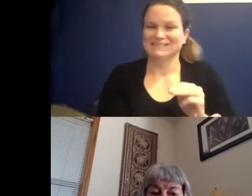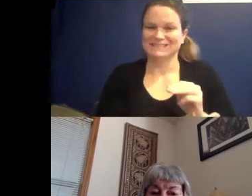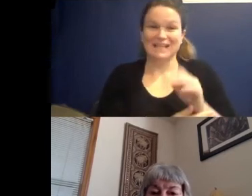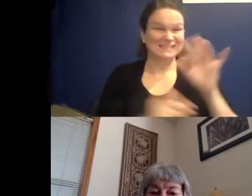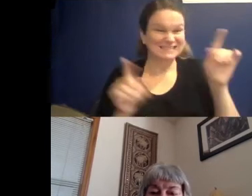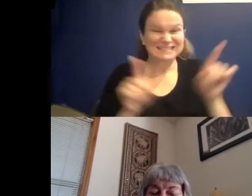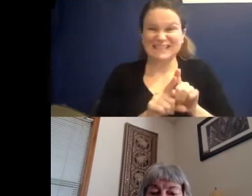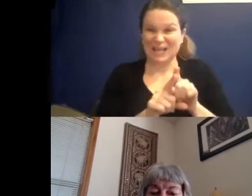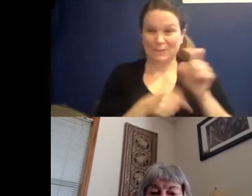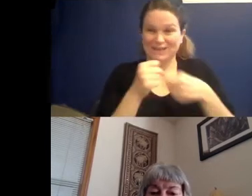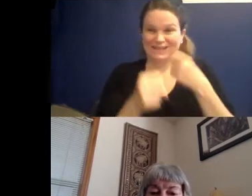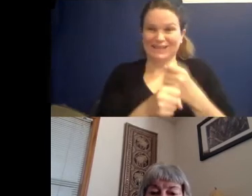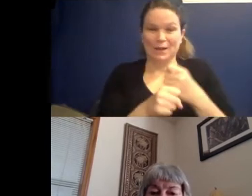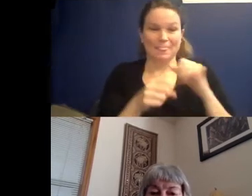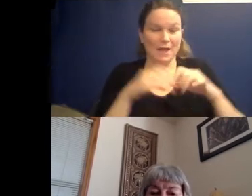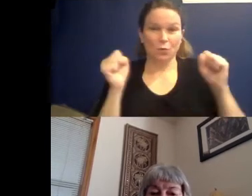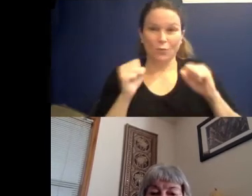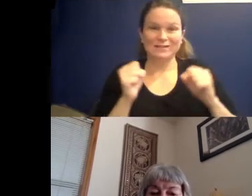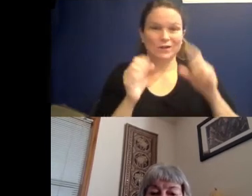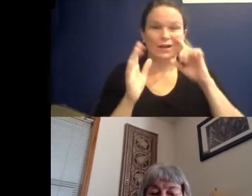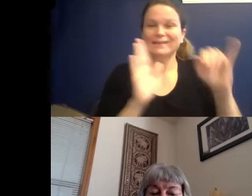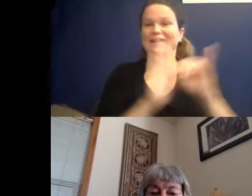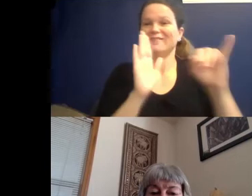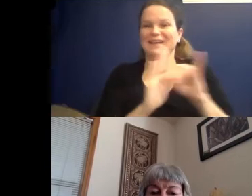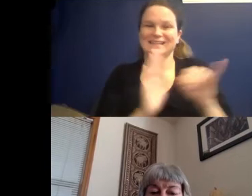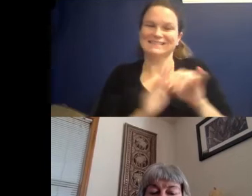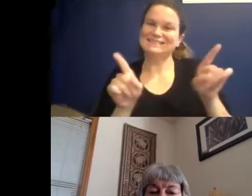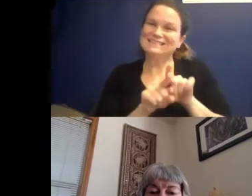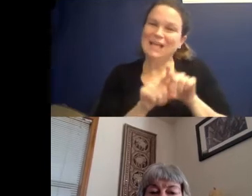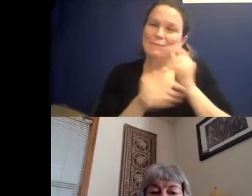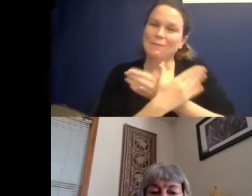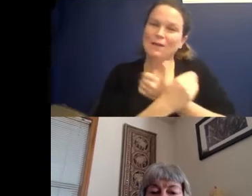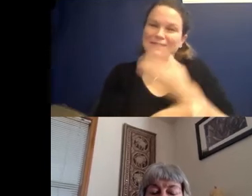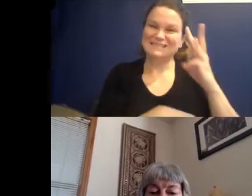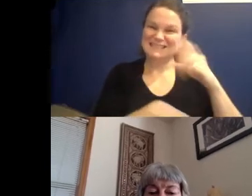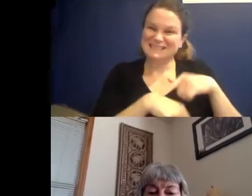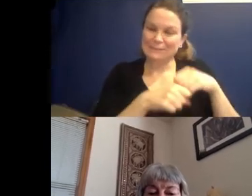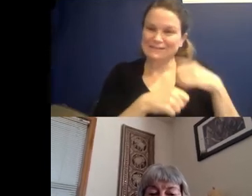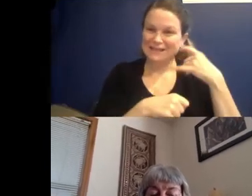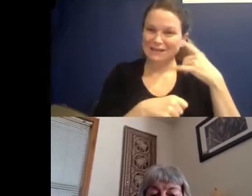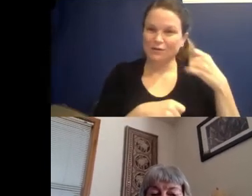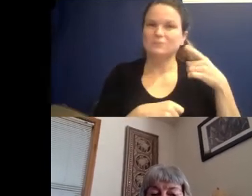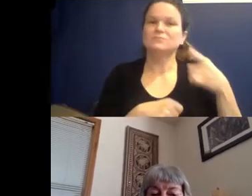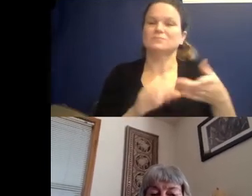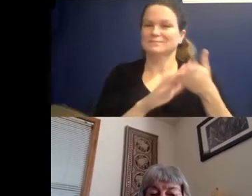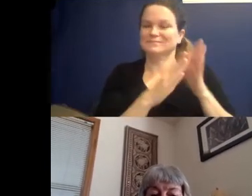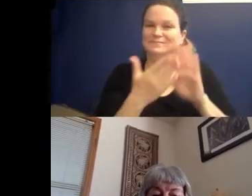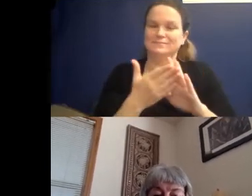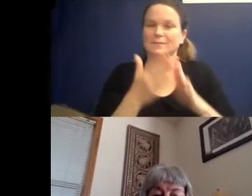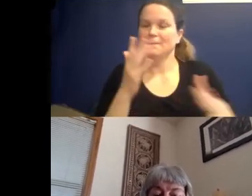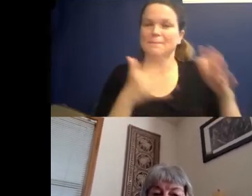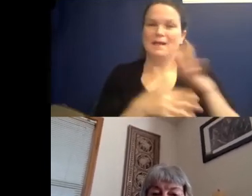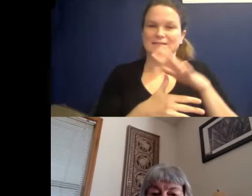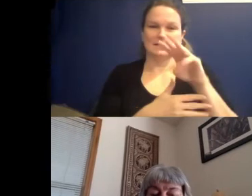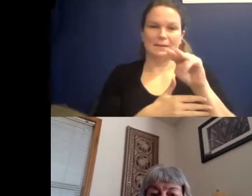winter. Since becoming a master gardener in 2018 and a master melitologist the same year,